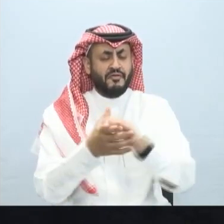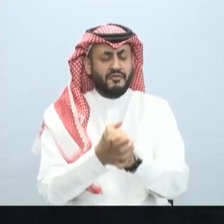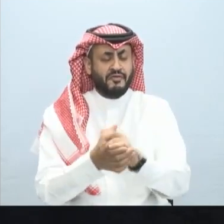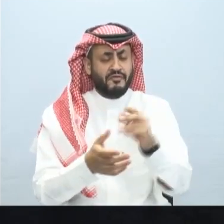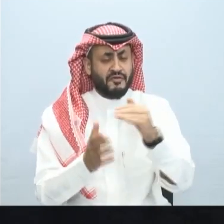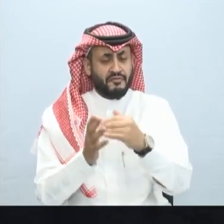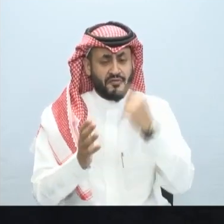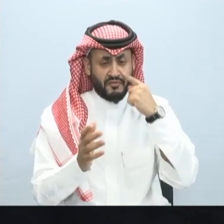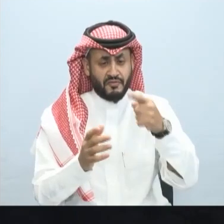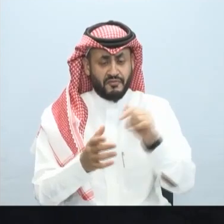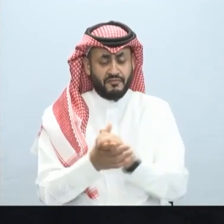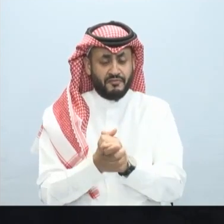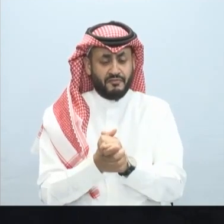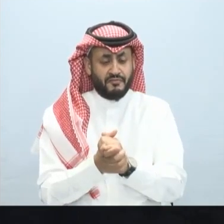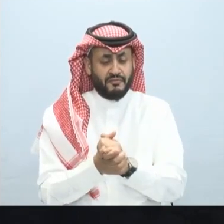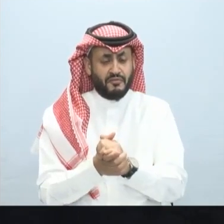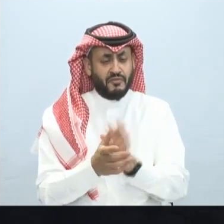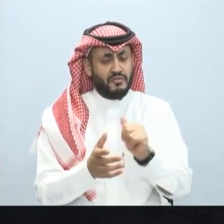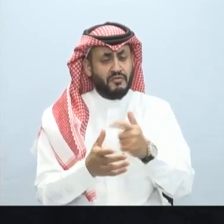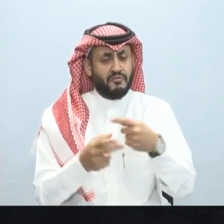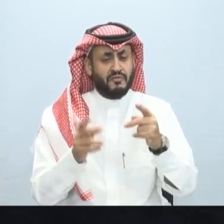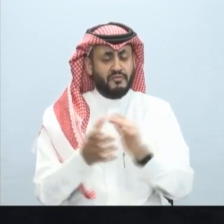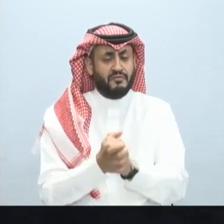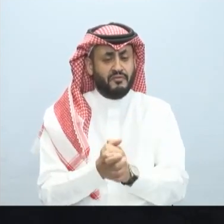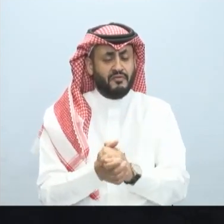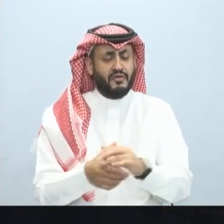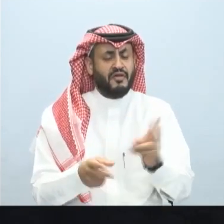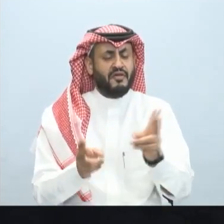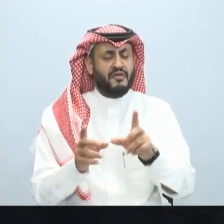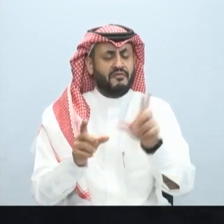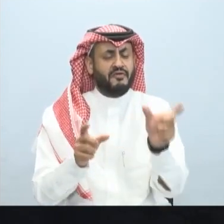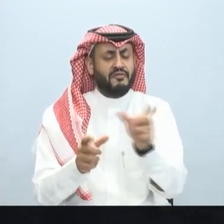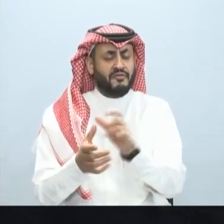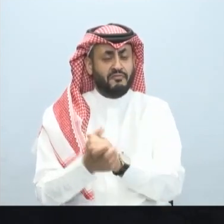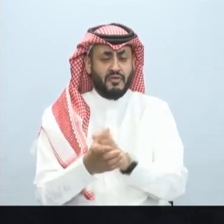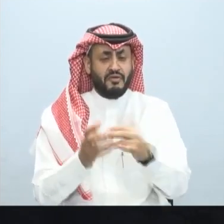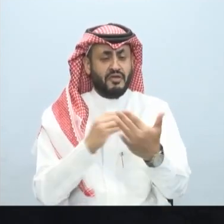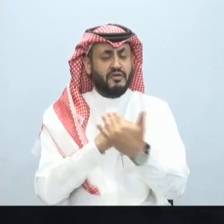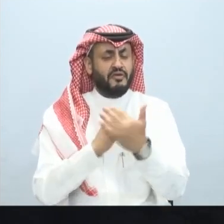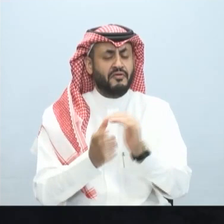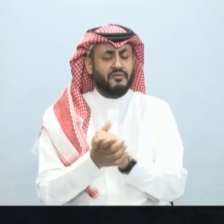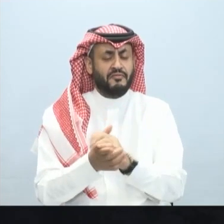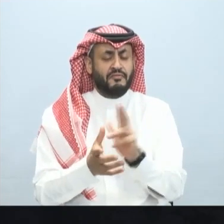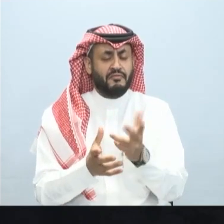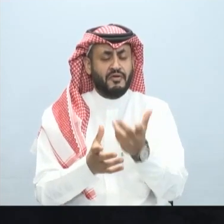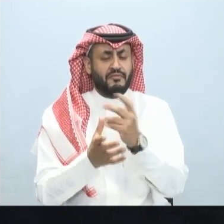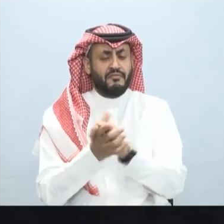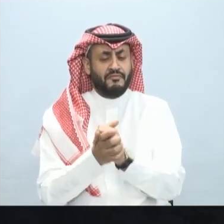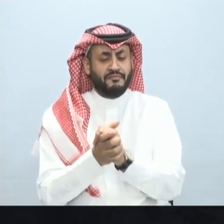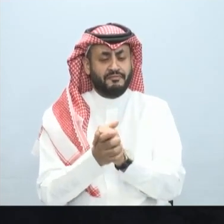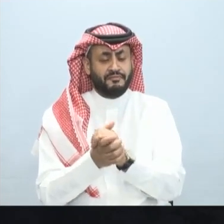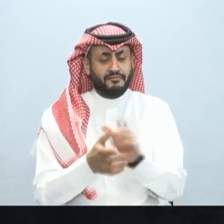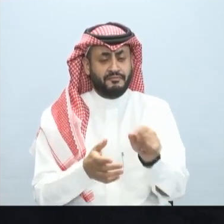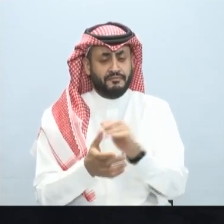that we watch on TV. It doesn't have to be a movie. You can watch different programs. They can be educational. They can be something that is